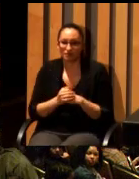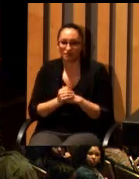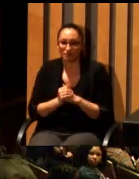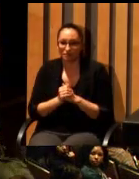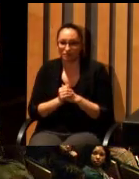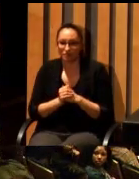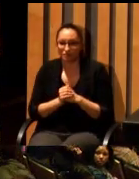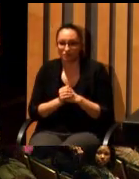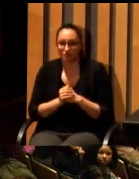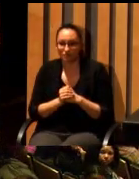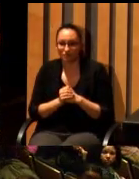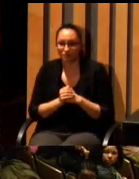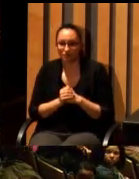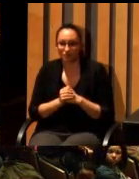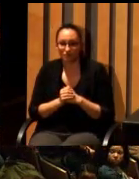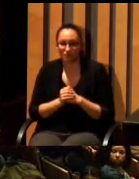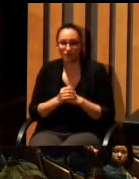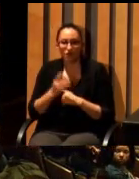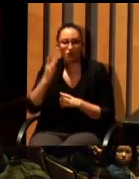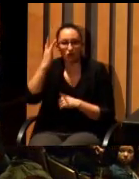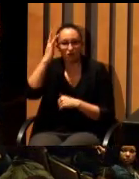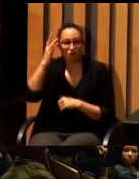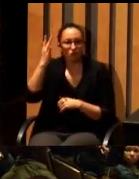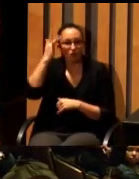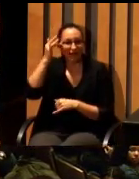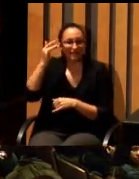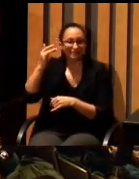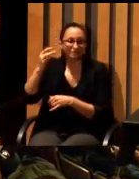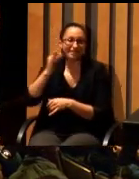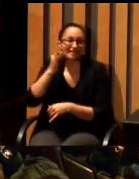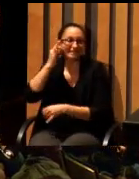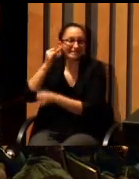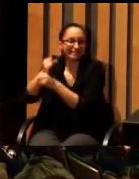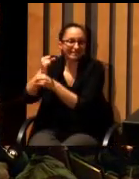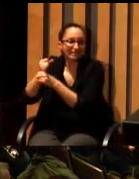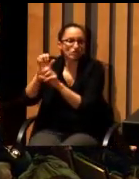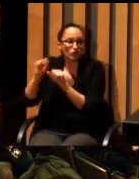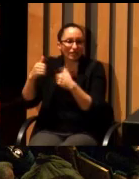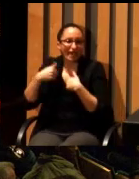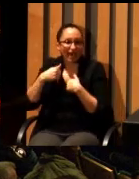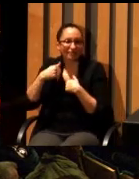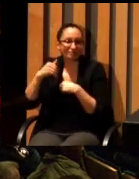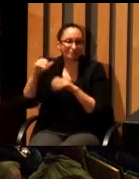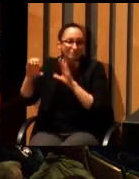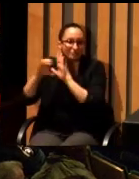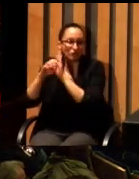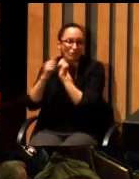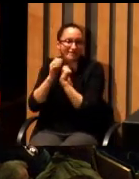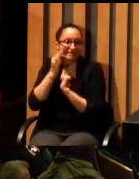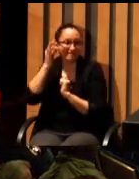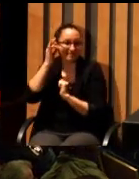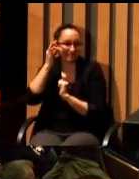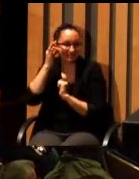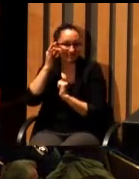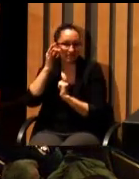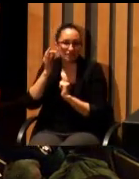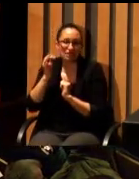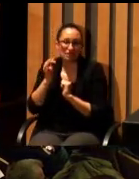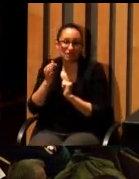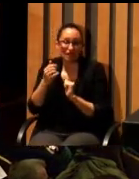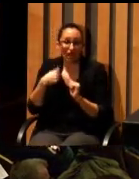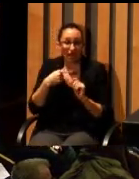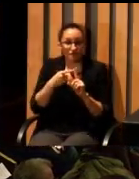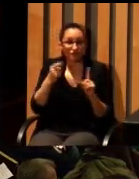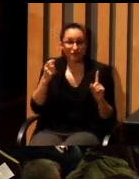like, why would an Indian school have an Indian insignia, or whatever they call those mascots? I'm from Red